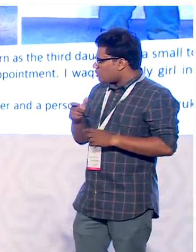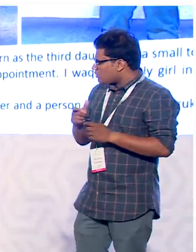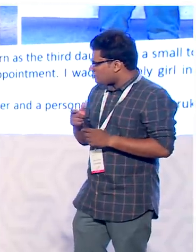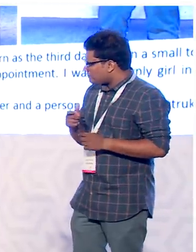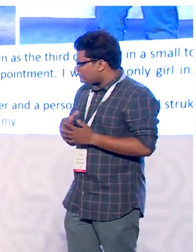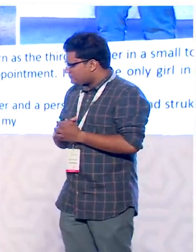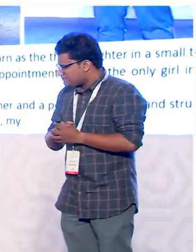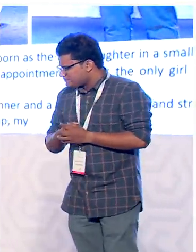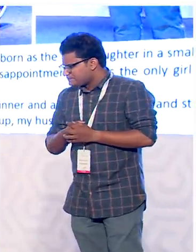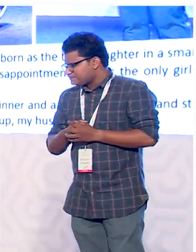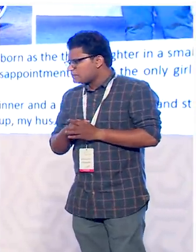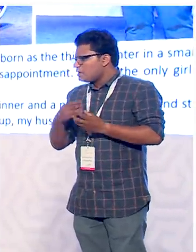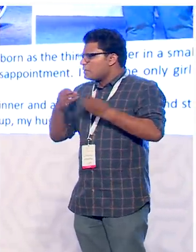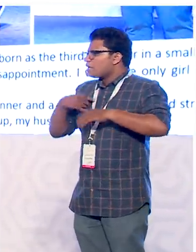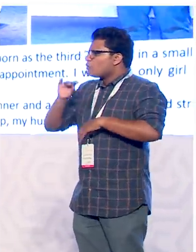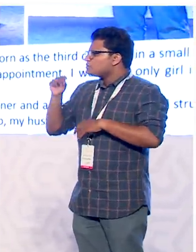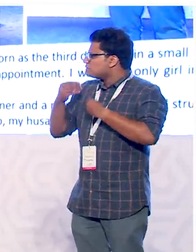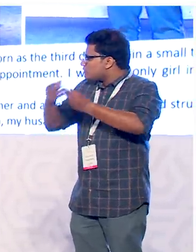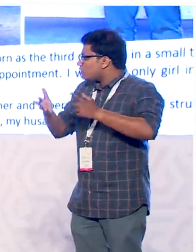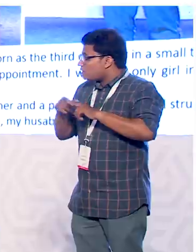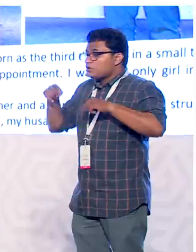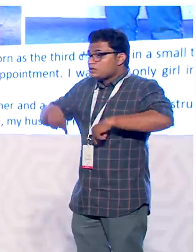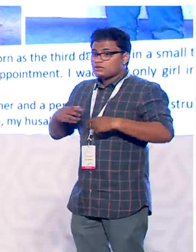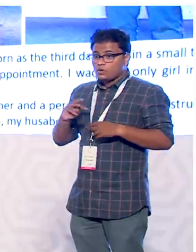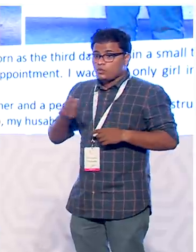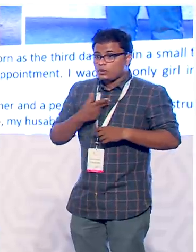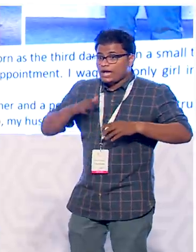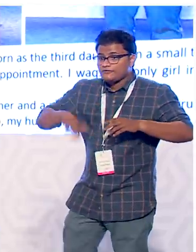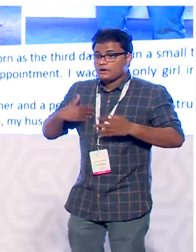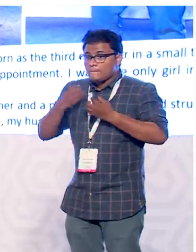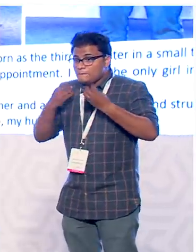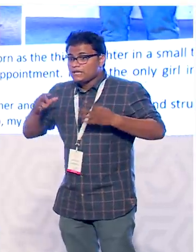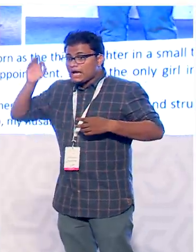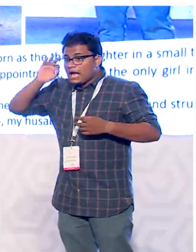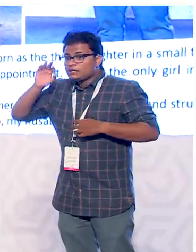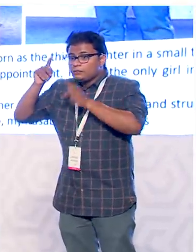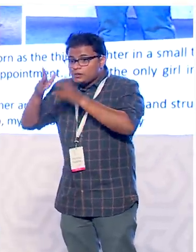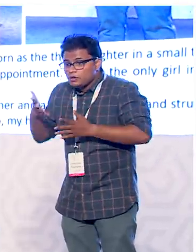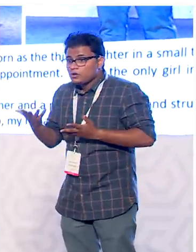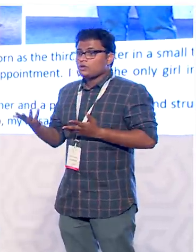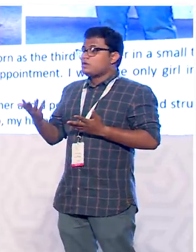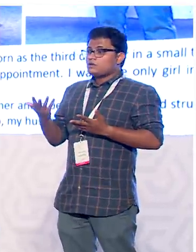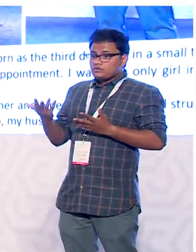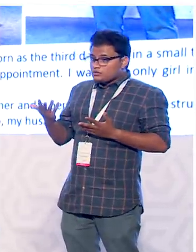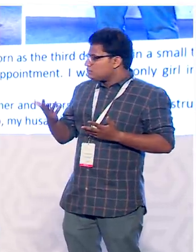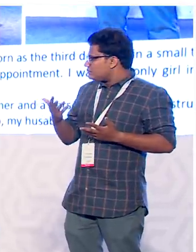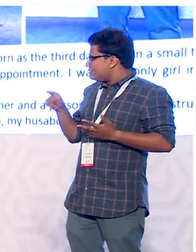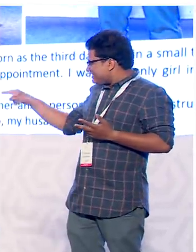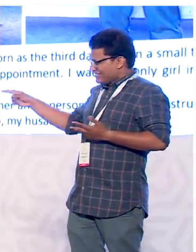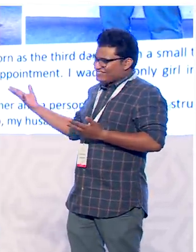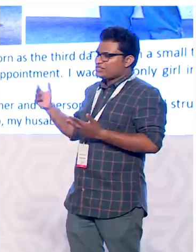has given her a lot of opportunities. We have a lot of actors, writers, singers.